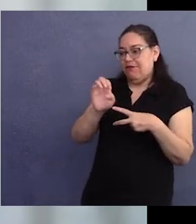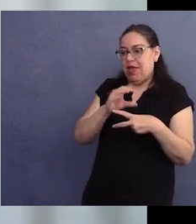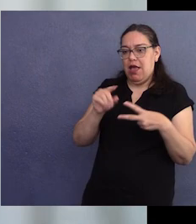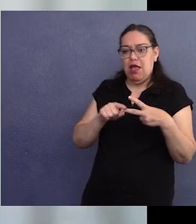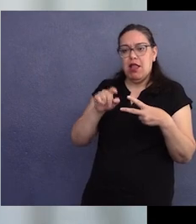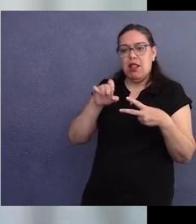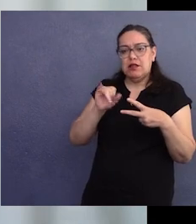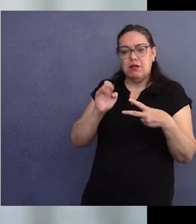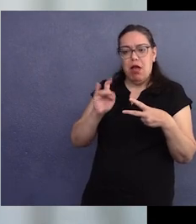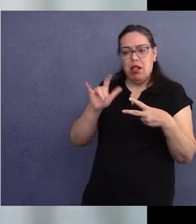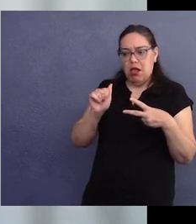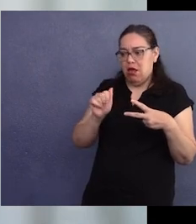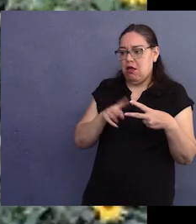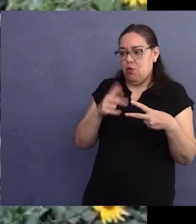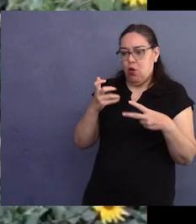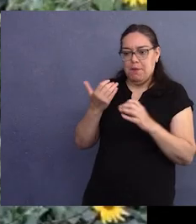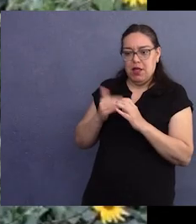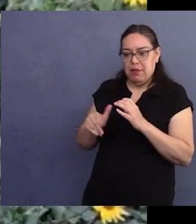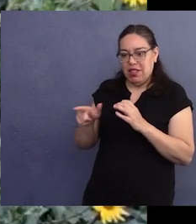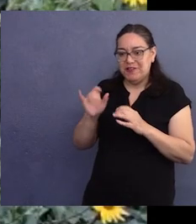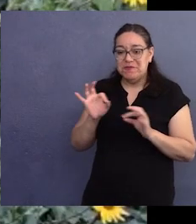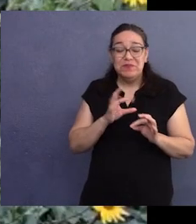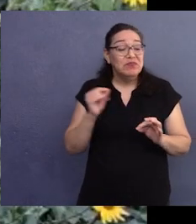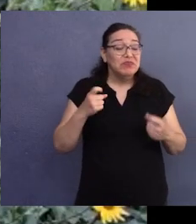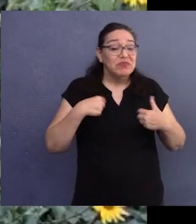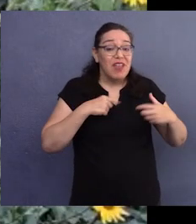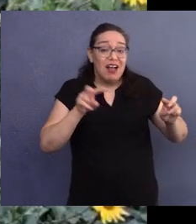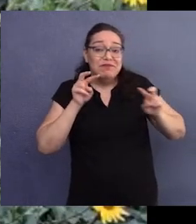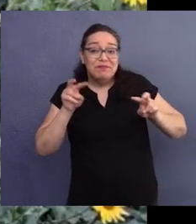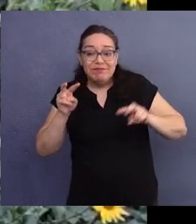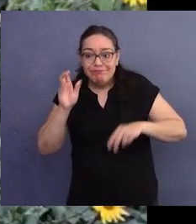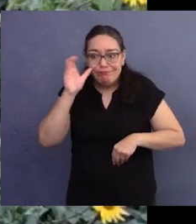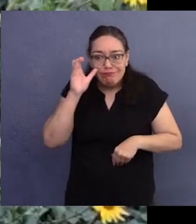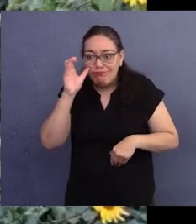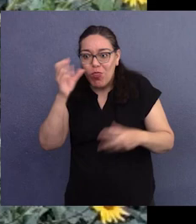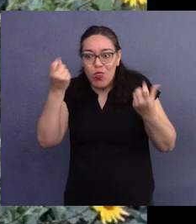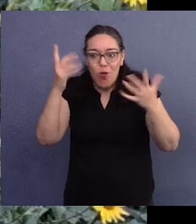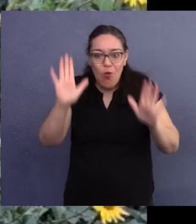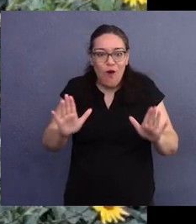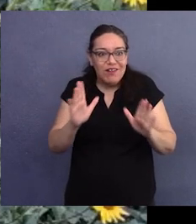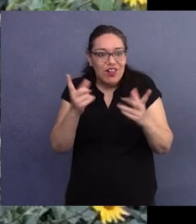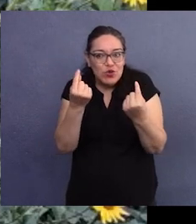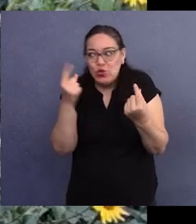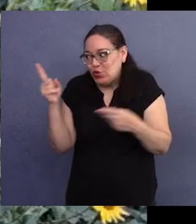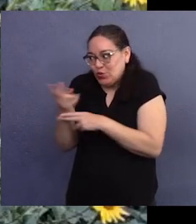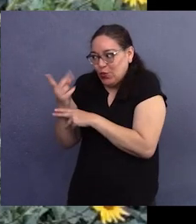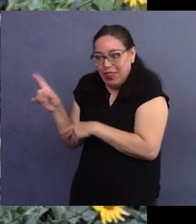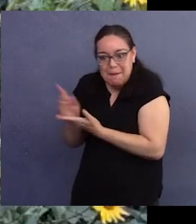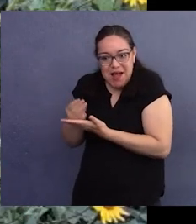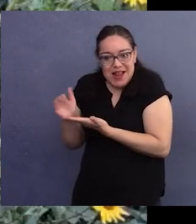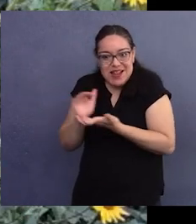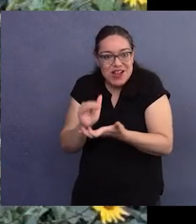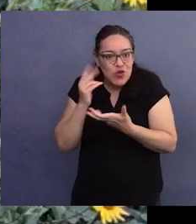them. Okay. I look forward to hearing about all the wonderful things you're going to do with this money, because San